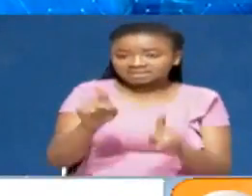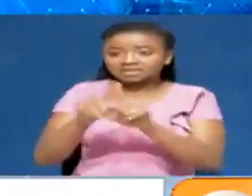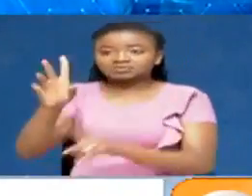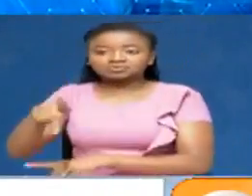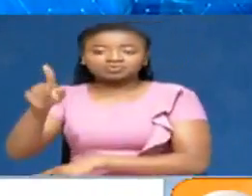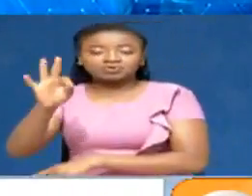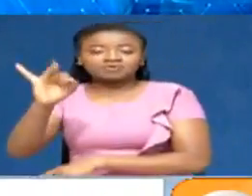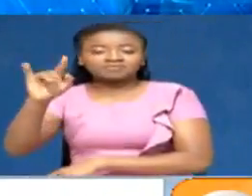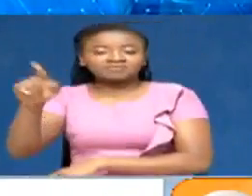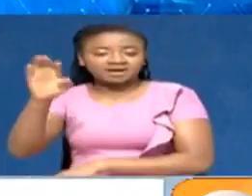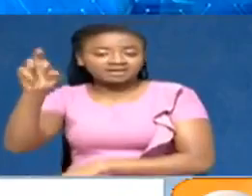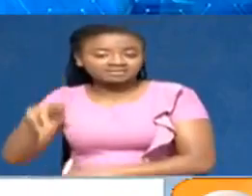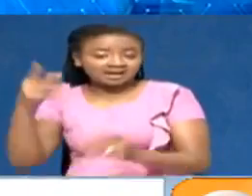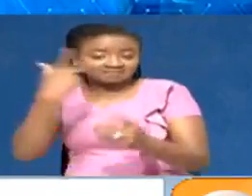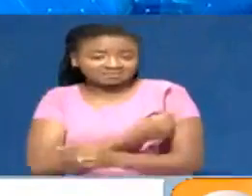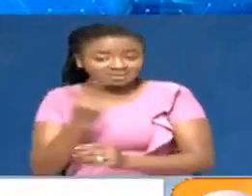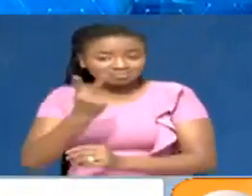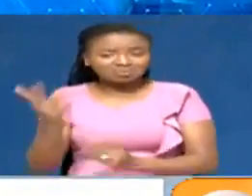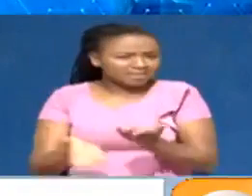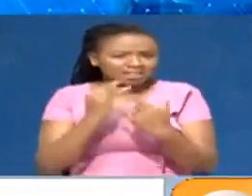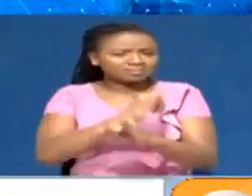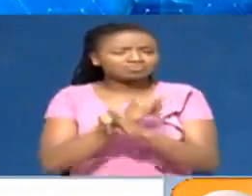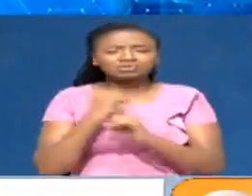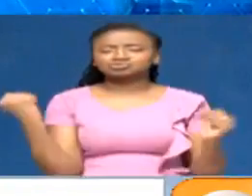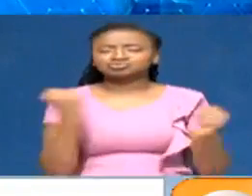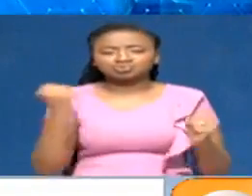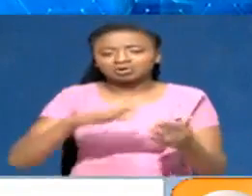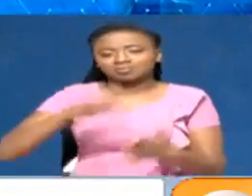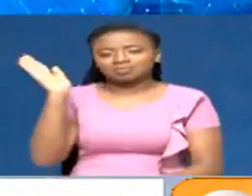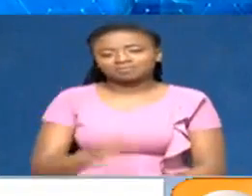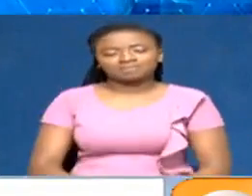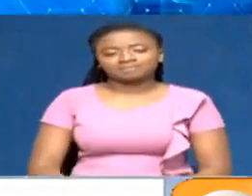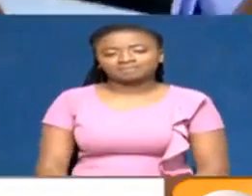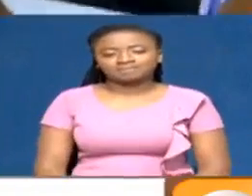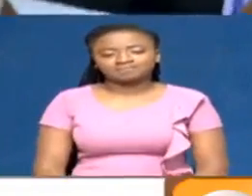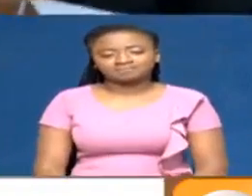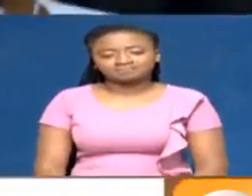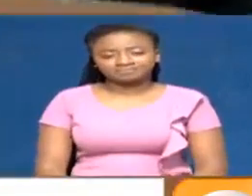doses of AstraZeneca vaccine to bridge the country's shortage, as Sam Gituku reports.